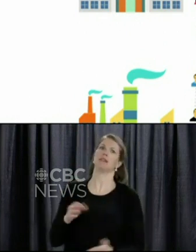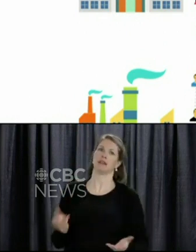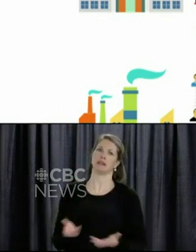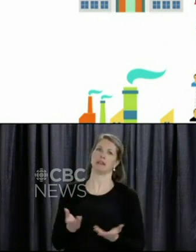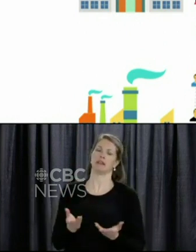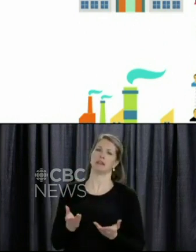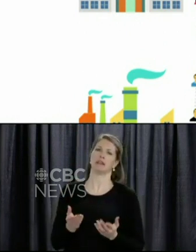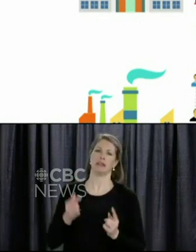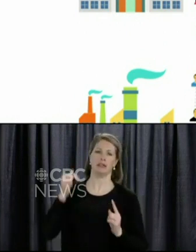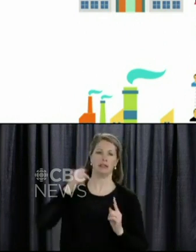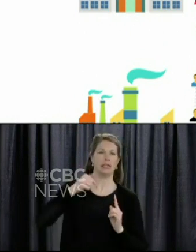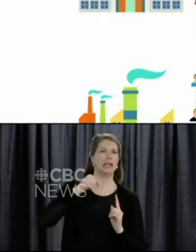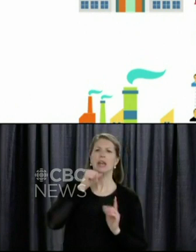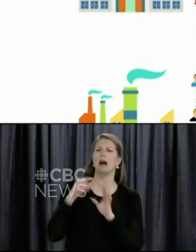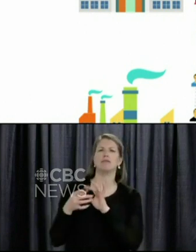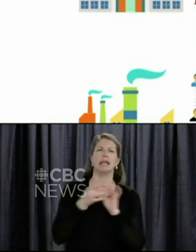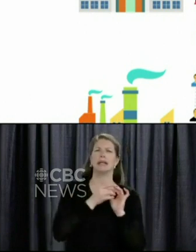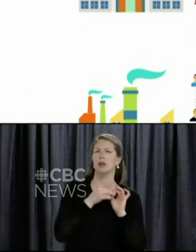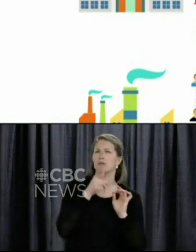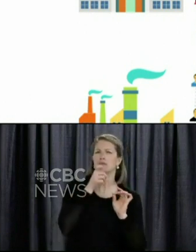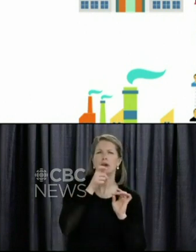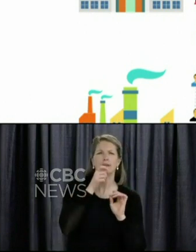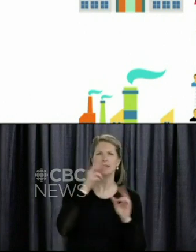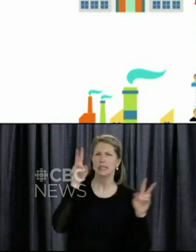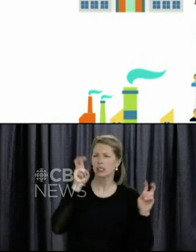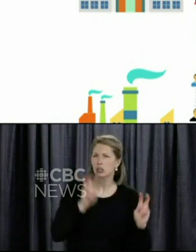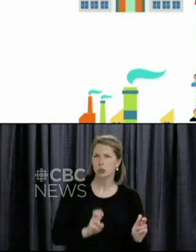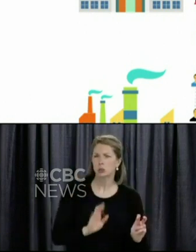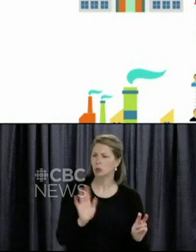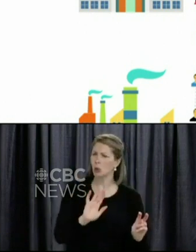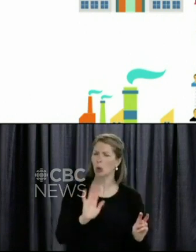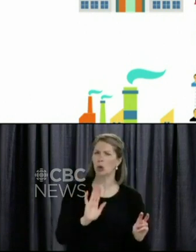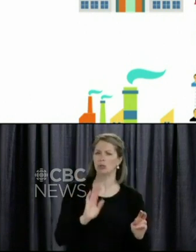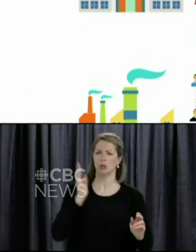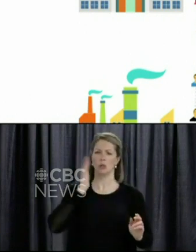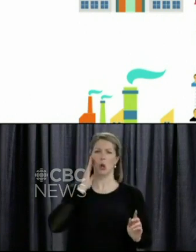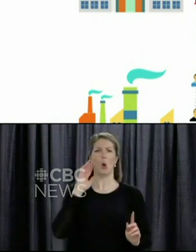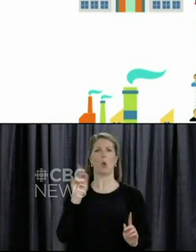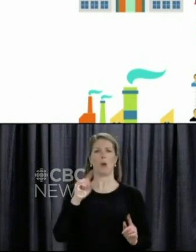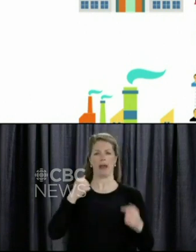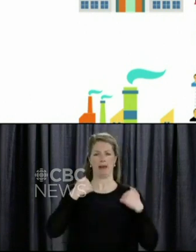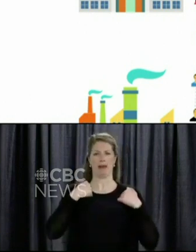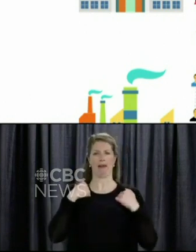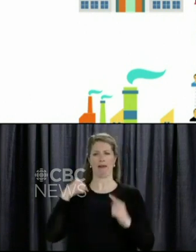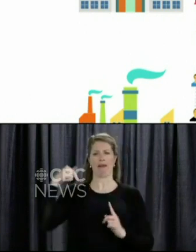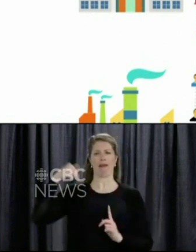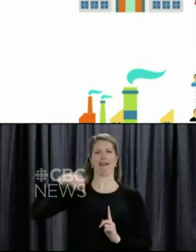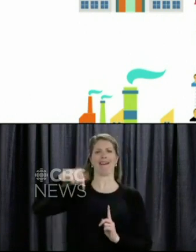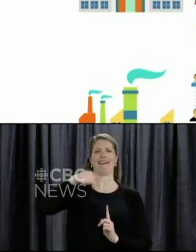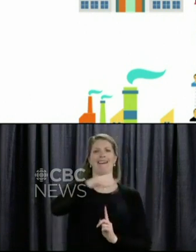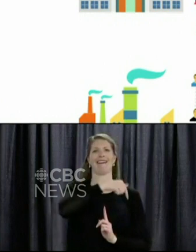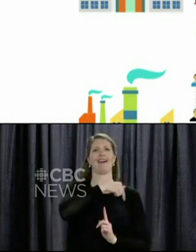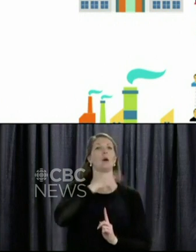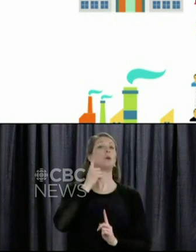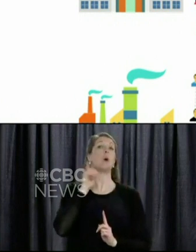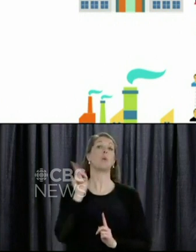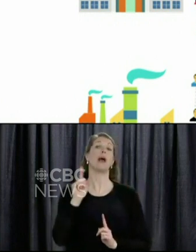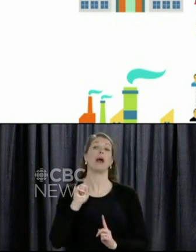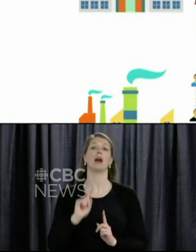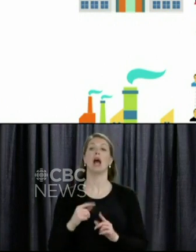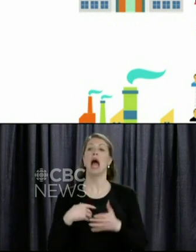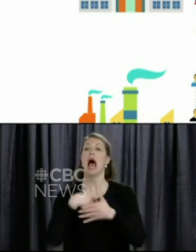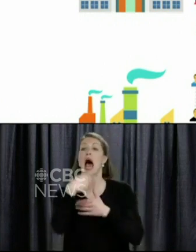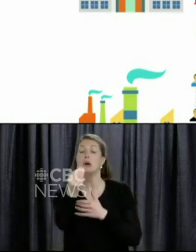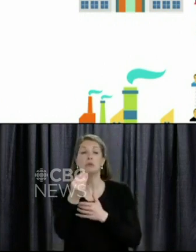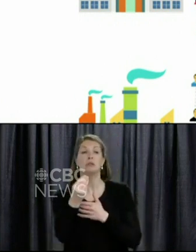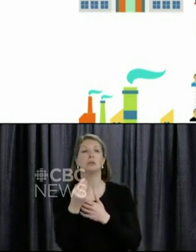tracing, nothing to do in terms of privacy issues. So we were aware through the census, the